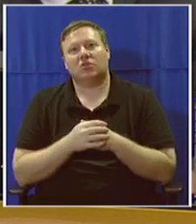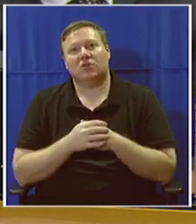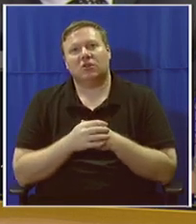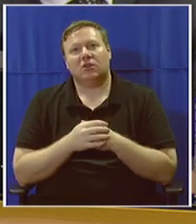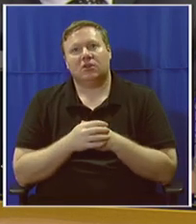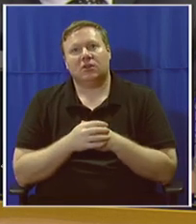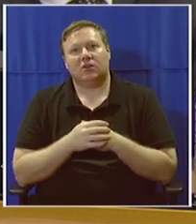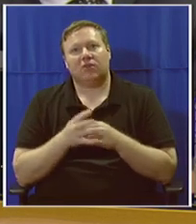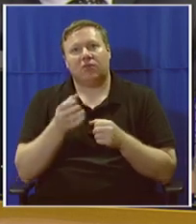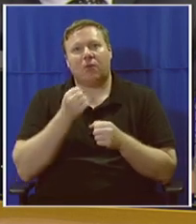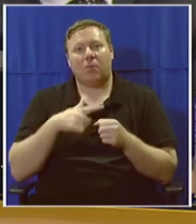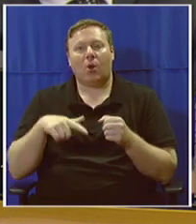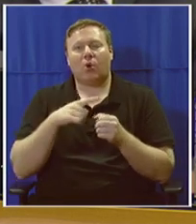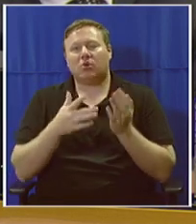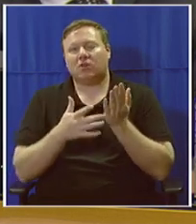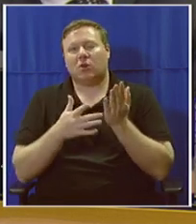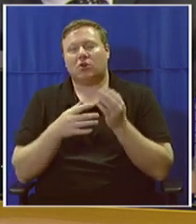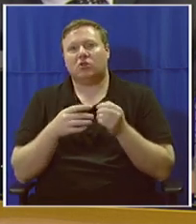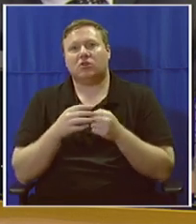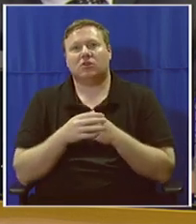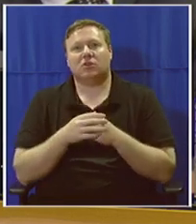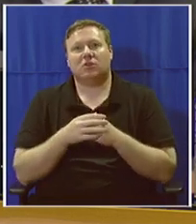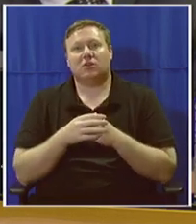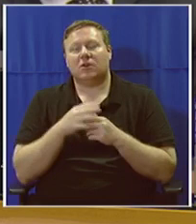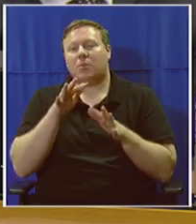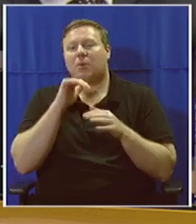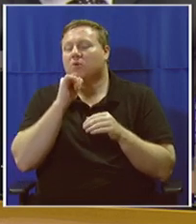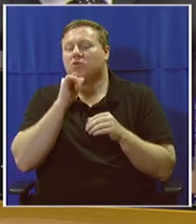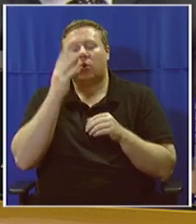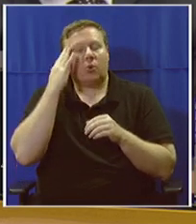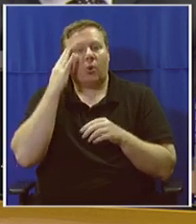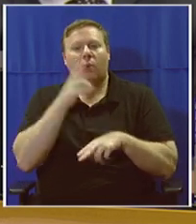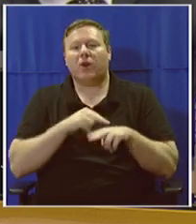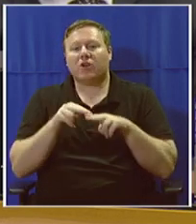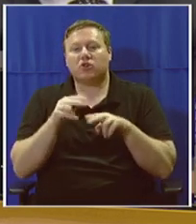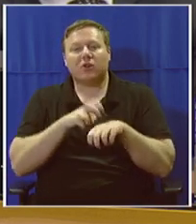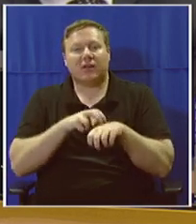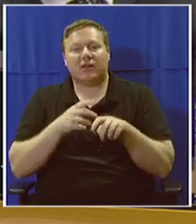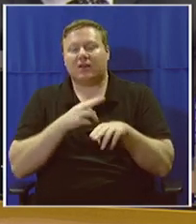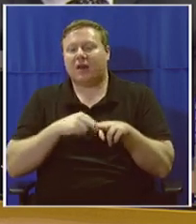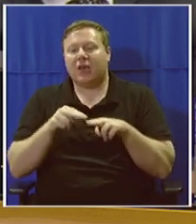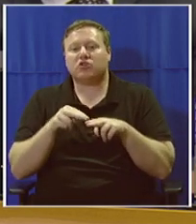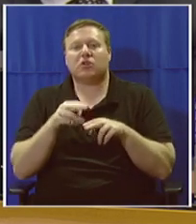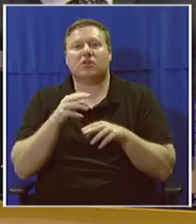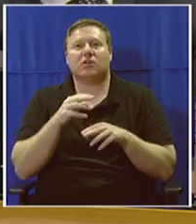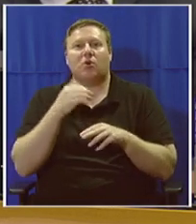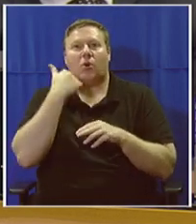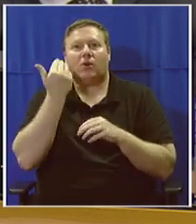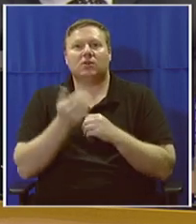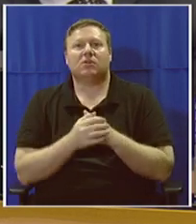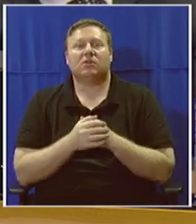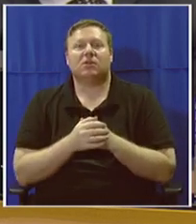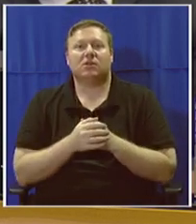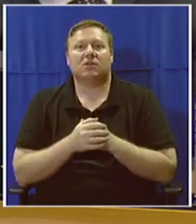that they don't know national interests, they don't know national needs, they are encircled,